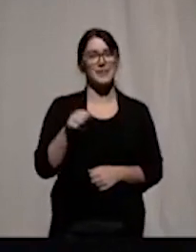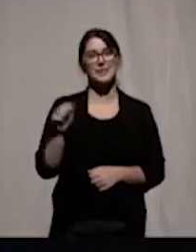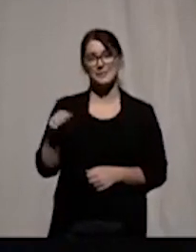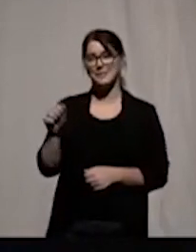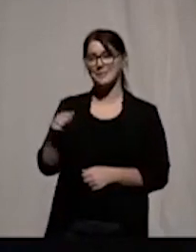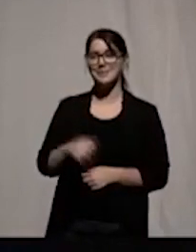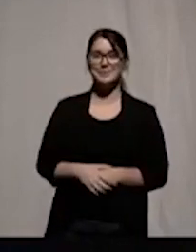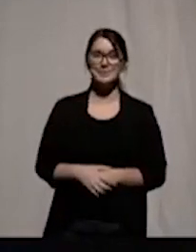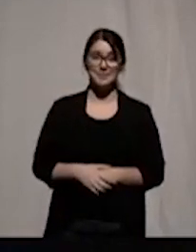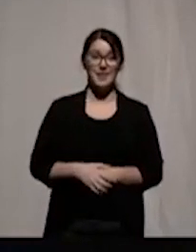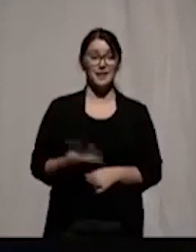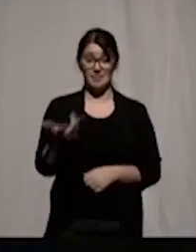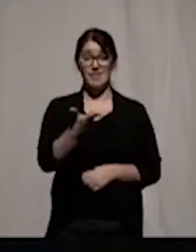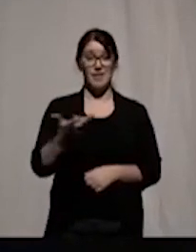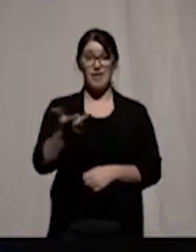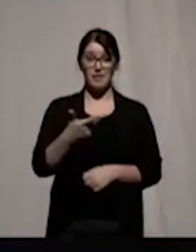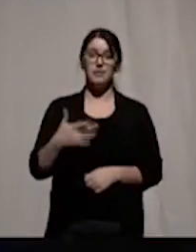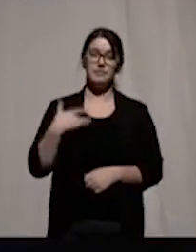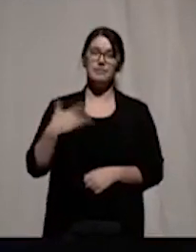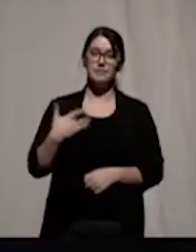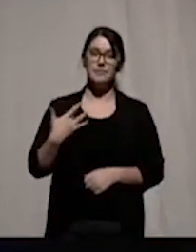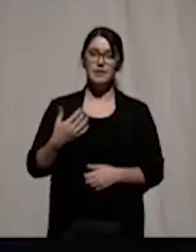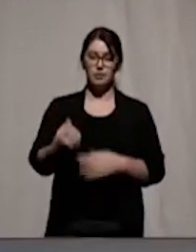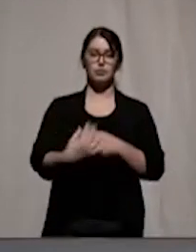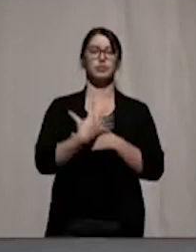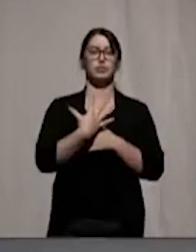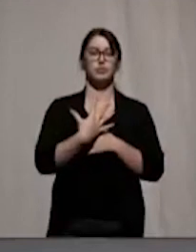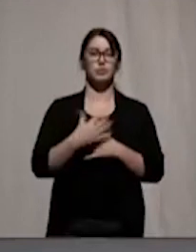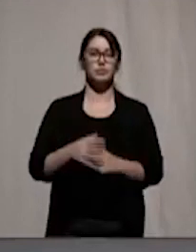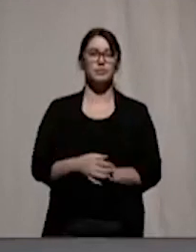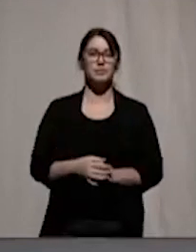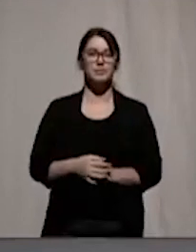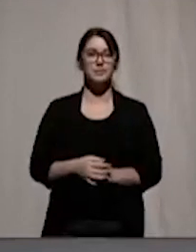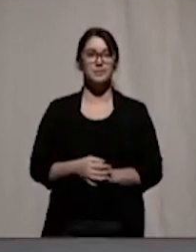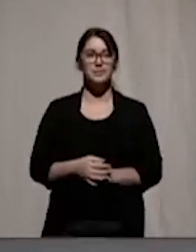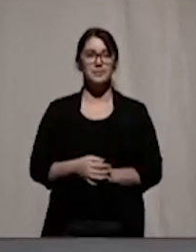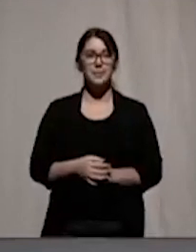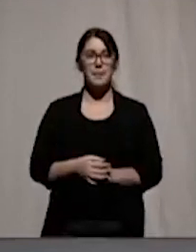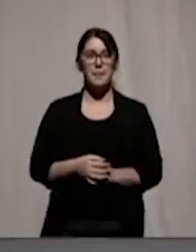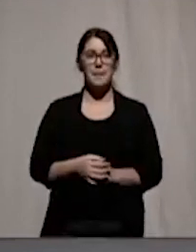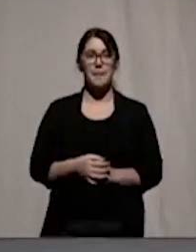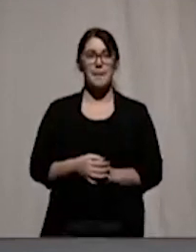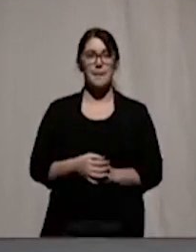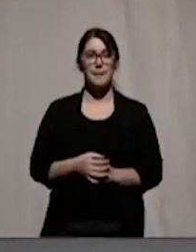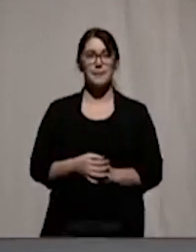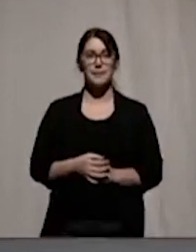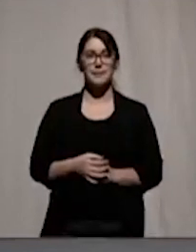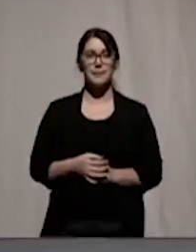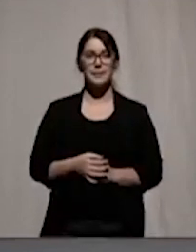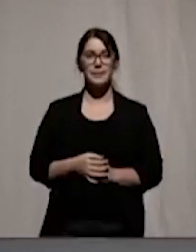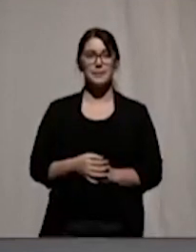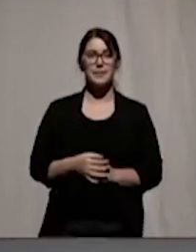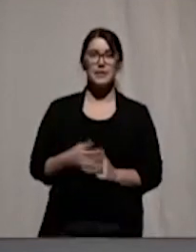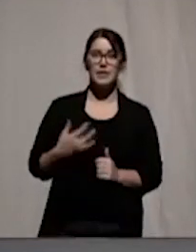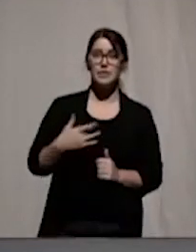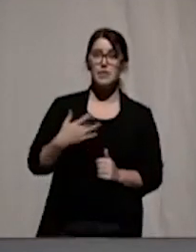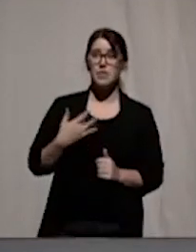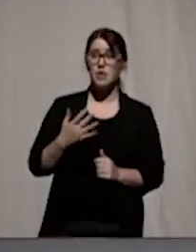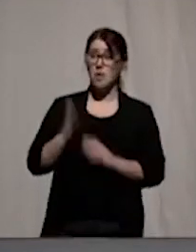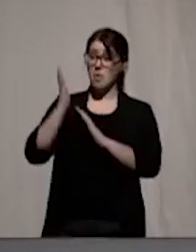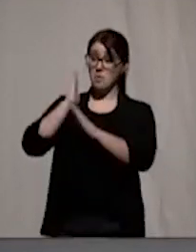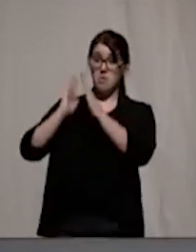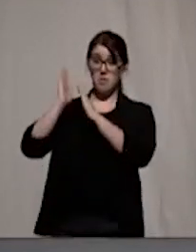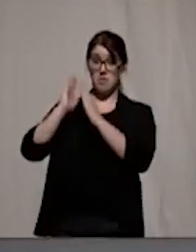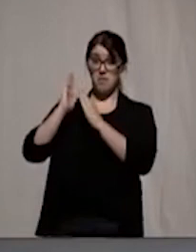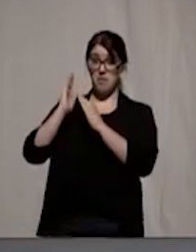that from all three of you. And how much do you feel you've changed between then and now? Do you think past you would have really needed to hear this? Yeah.